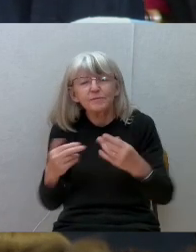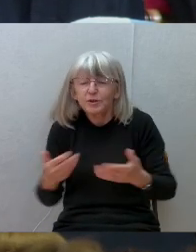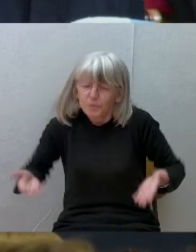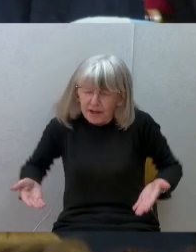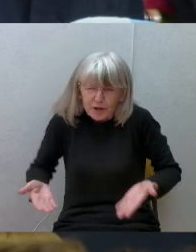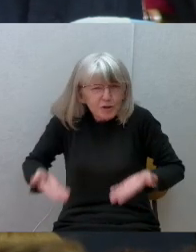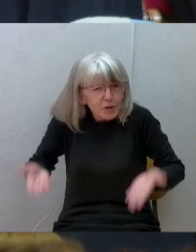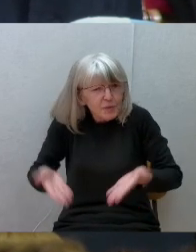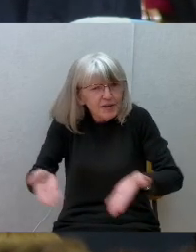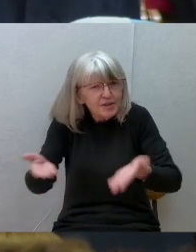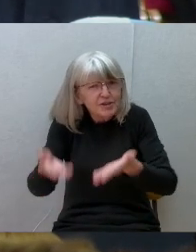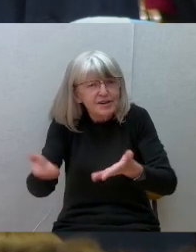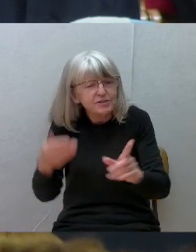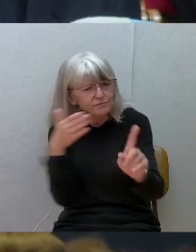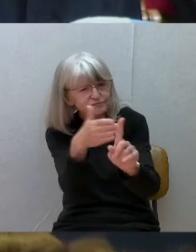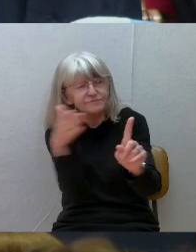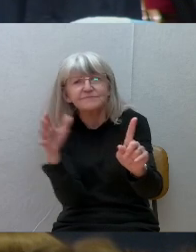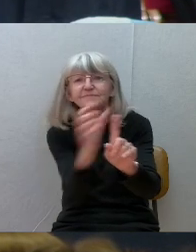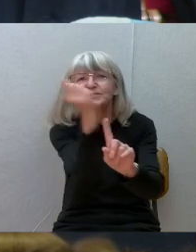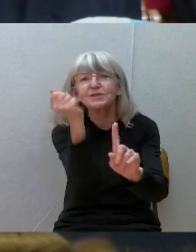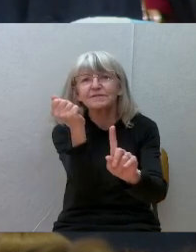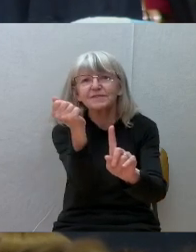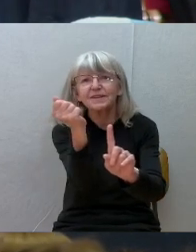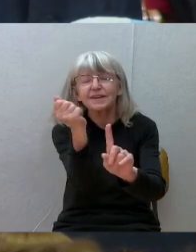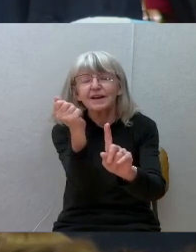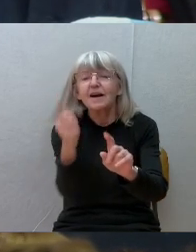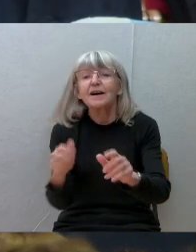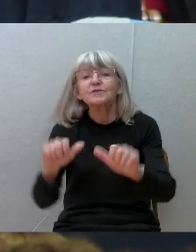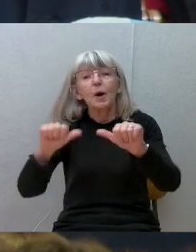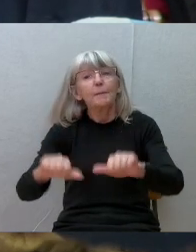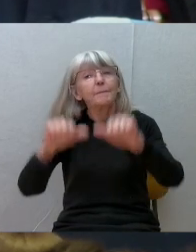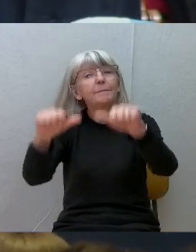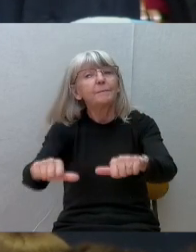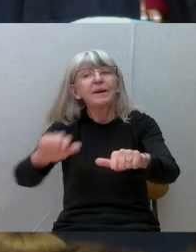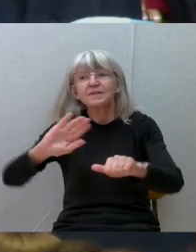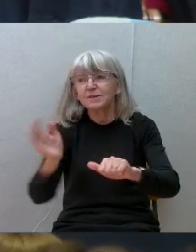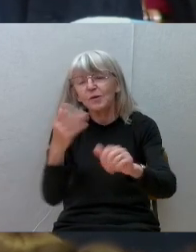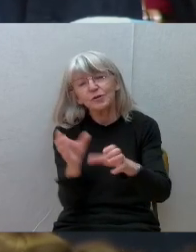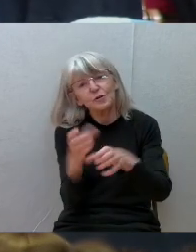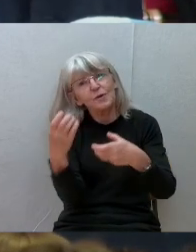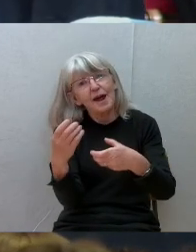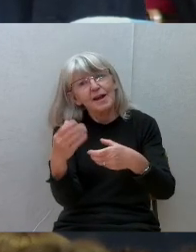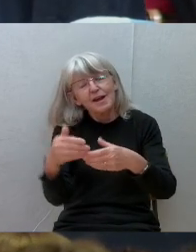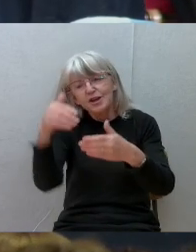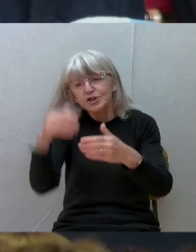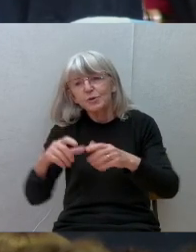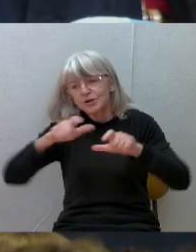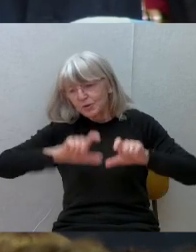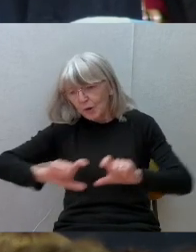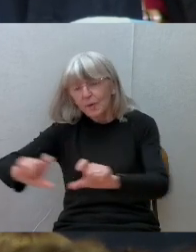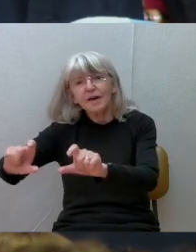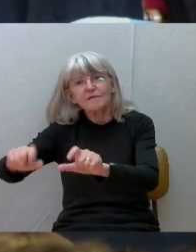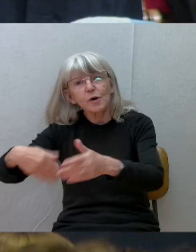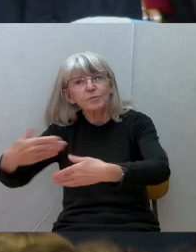goals. Bless all our graduates today as they journey forth from here, those who will use